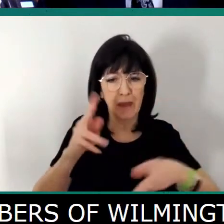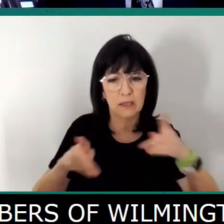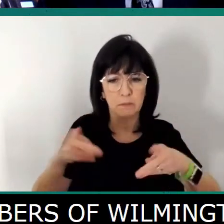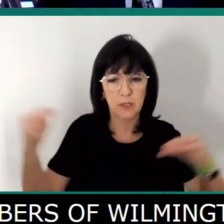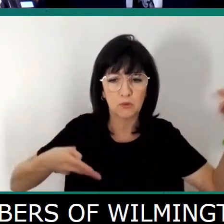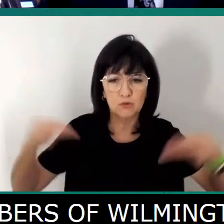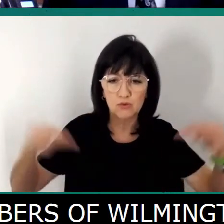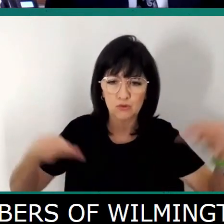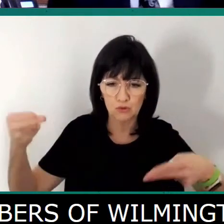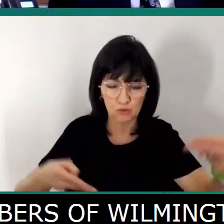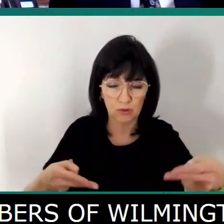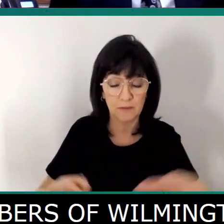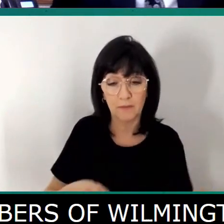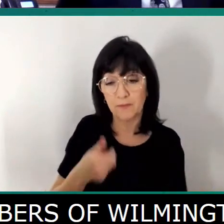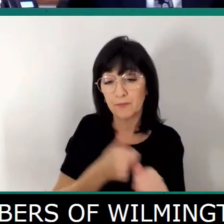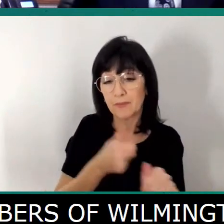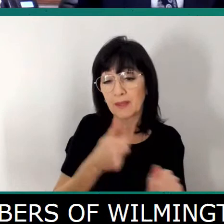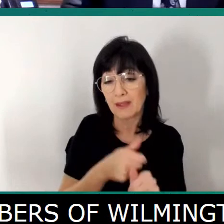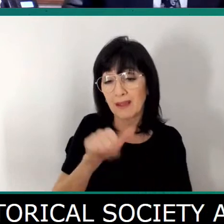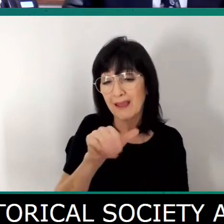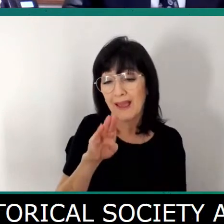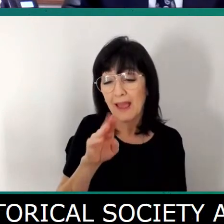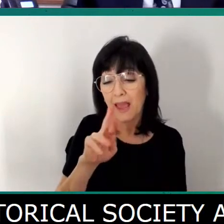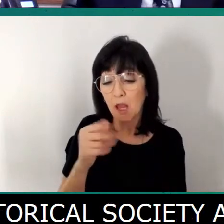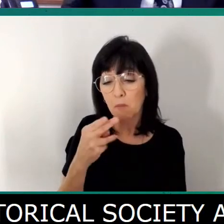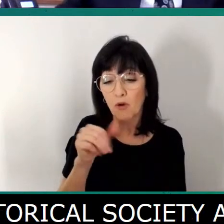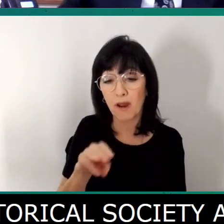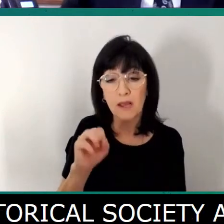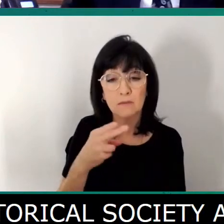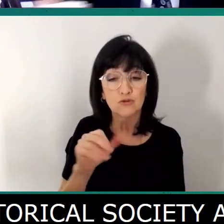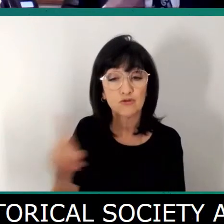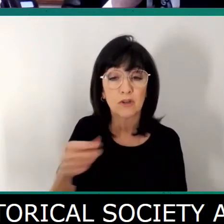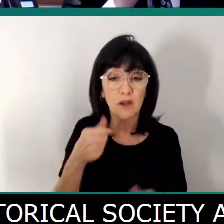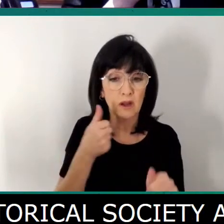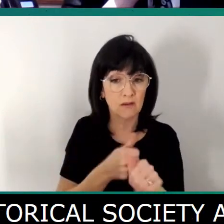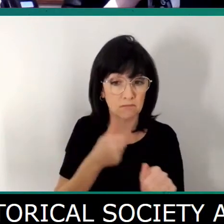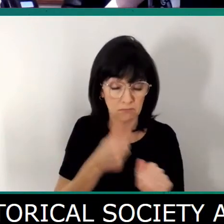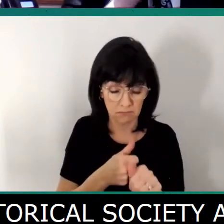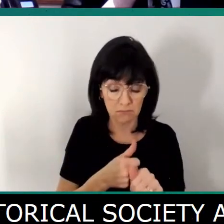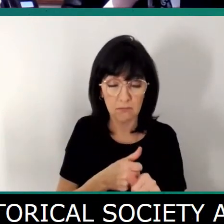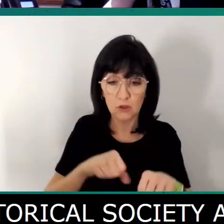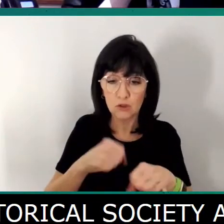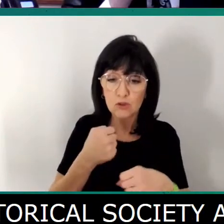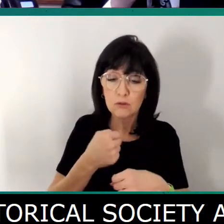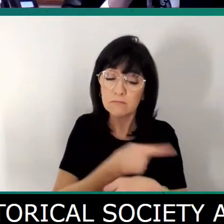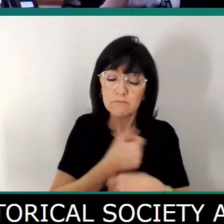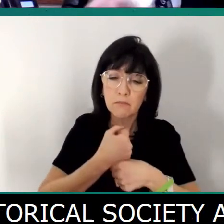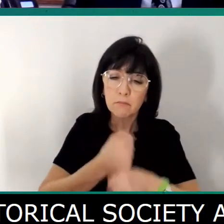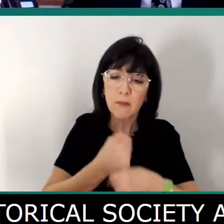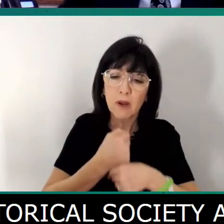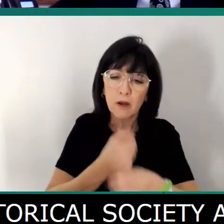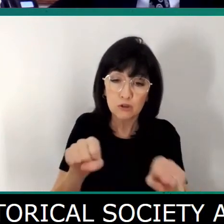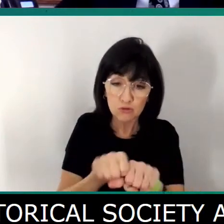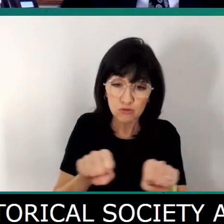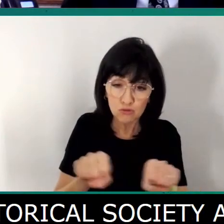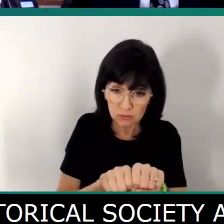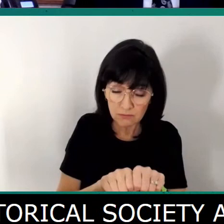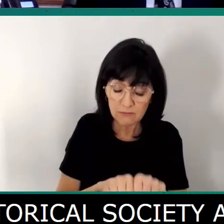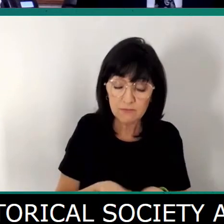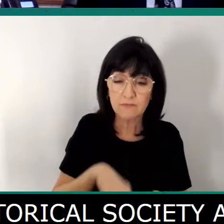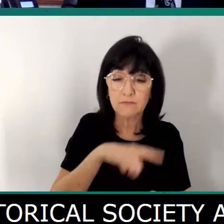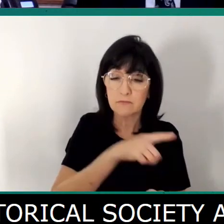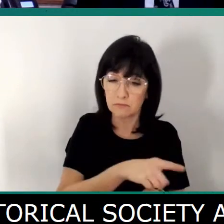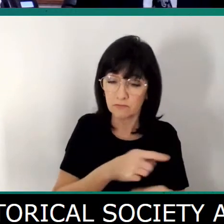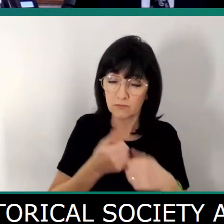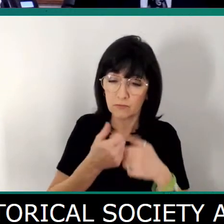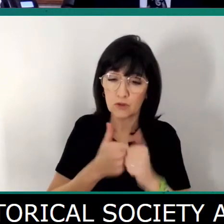was a shoemaker and an abolitionist who lived for a time here in the city of Wilmington. He had 13 children, and his oldest